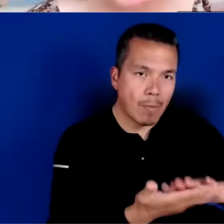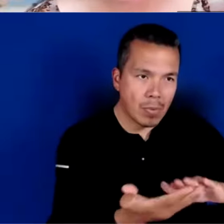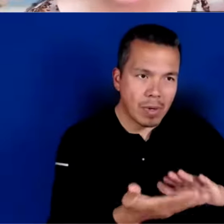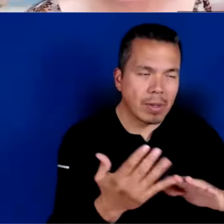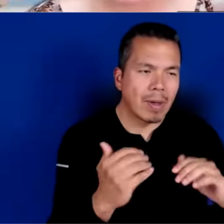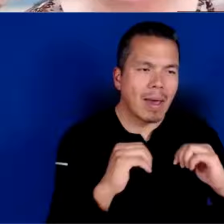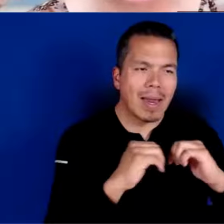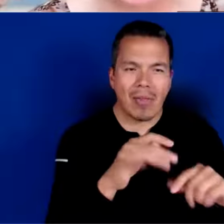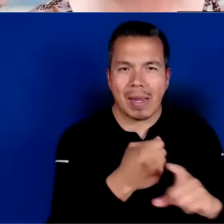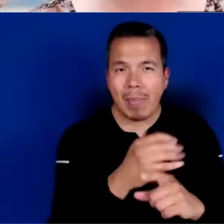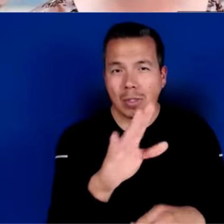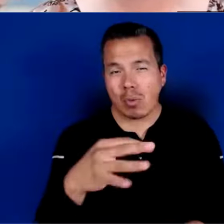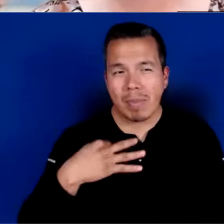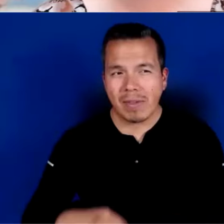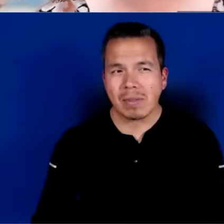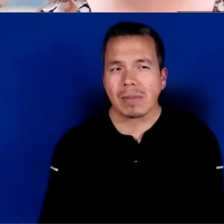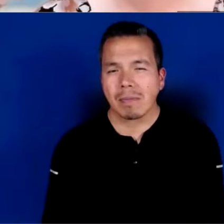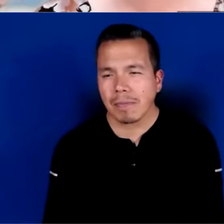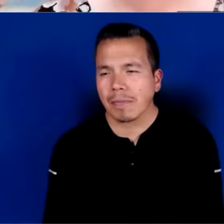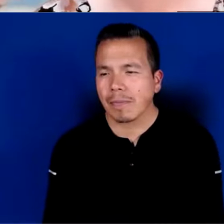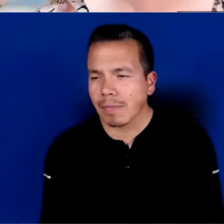might impact your benefits.